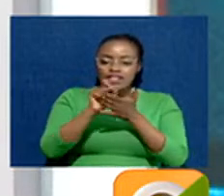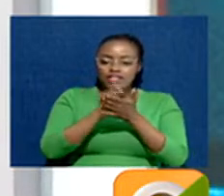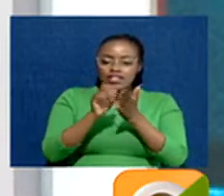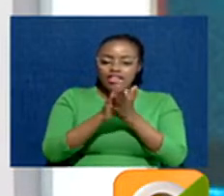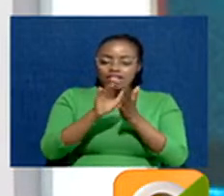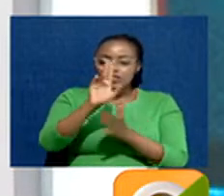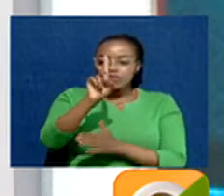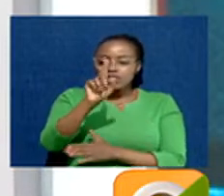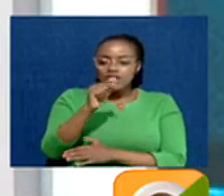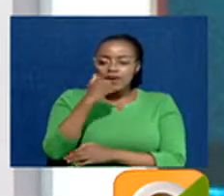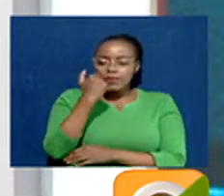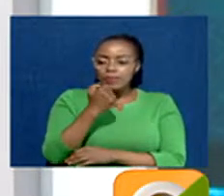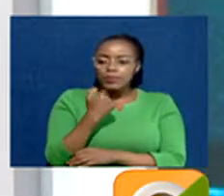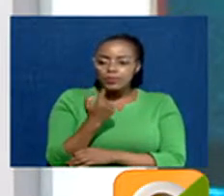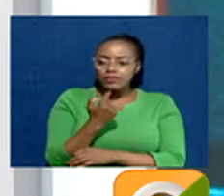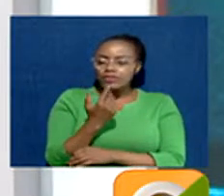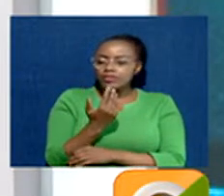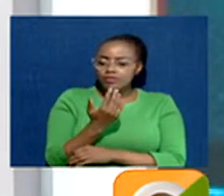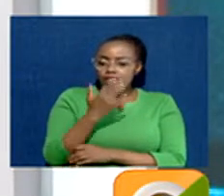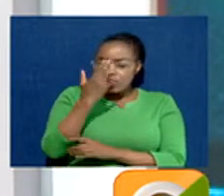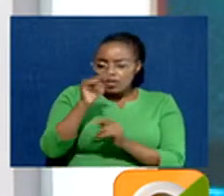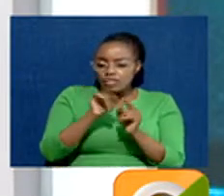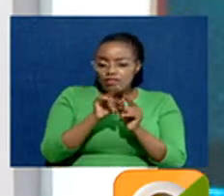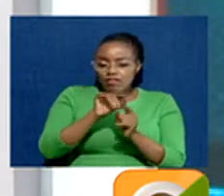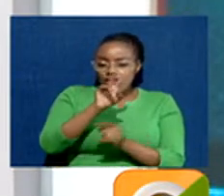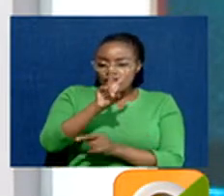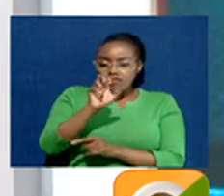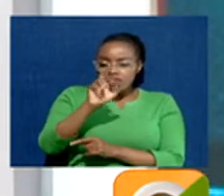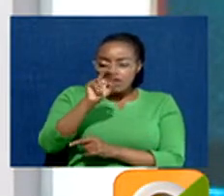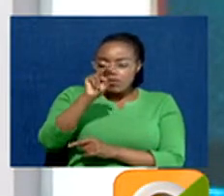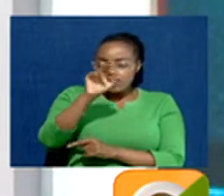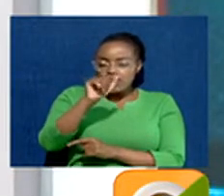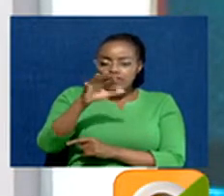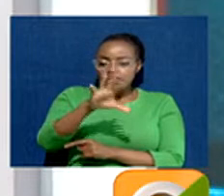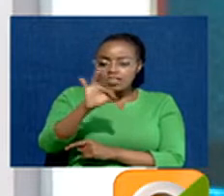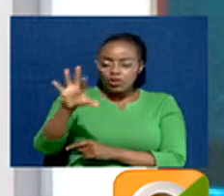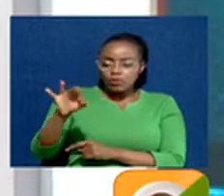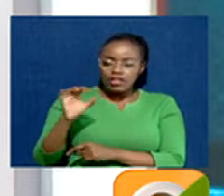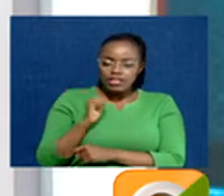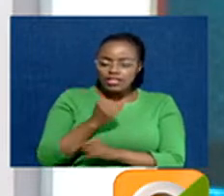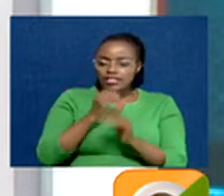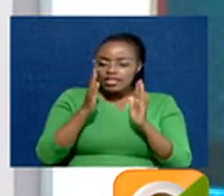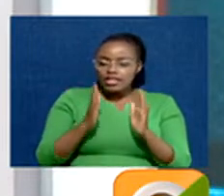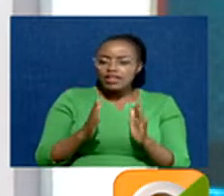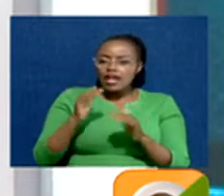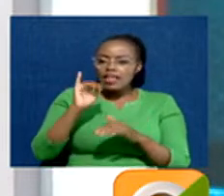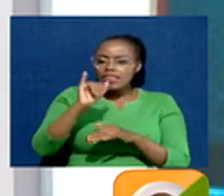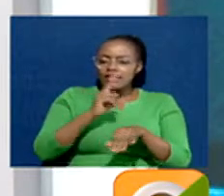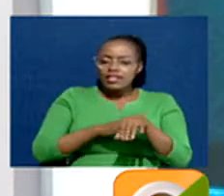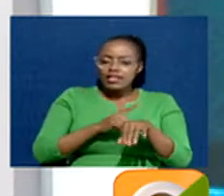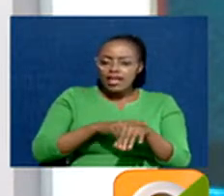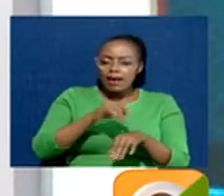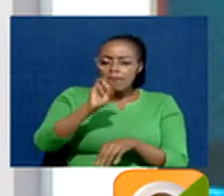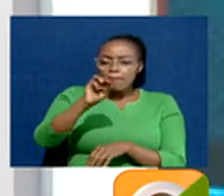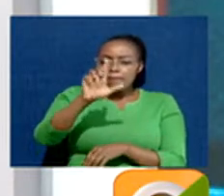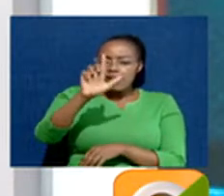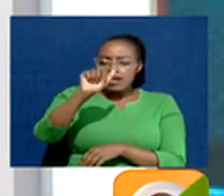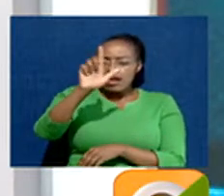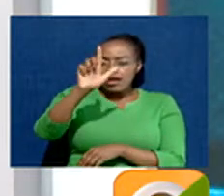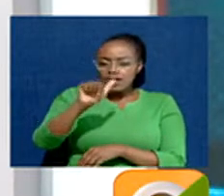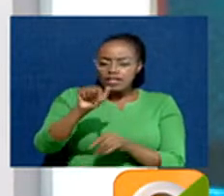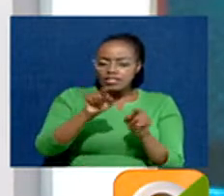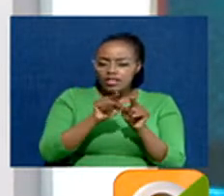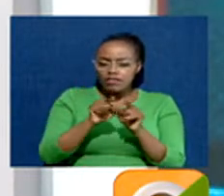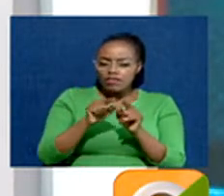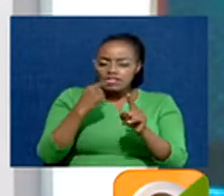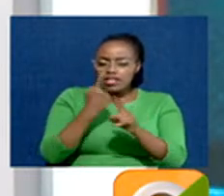UDA? It wasn't Malala. Veronica Maina. Today she's a nominated senator. Right. Yeah. Mm. That time I think Cleophas Malala was secretary. He was running a different party.